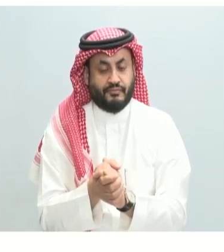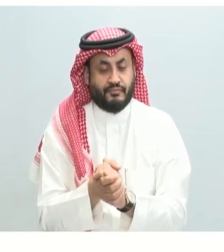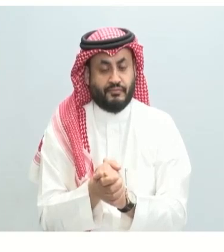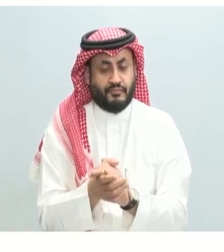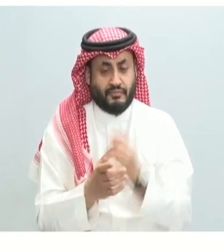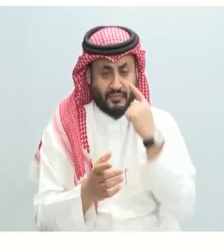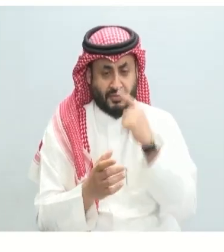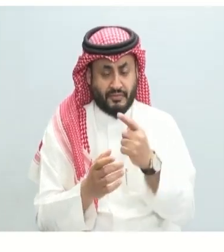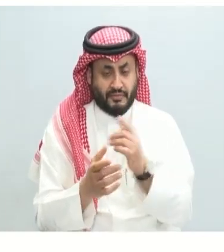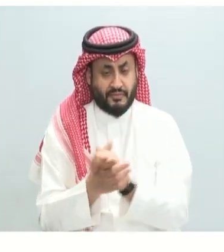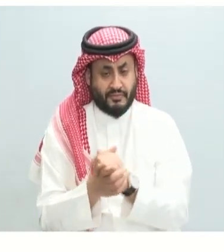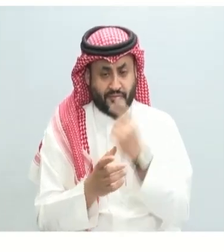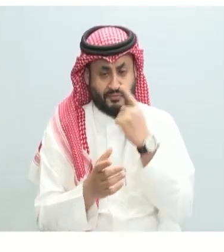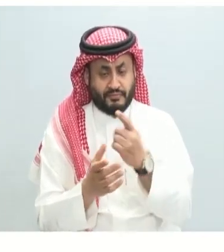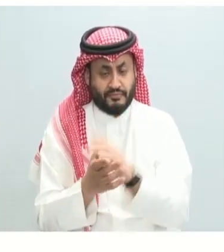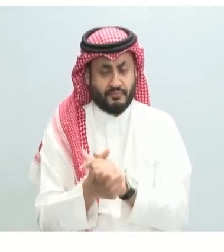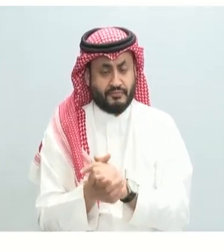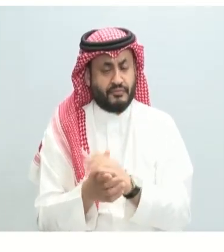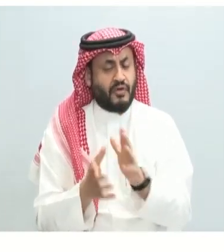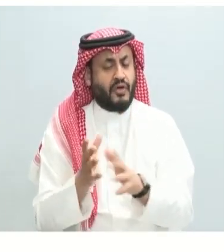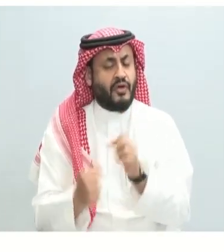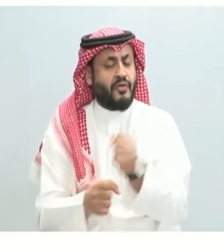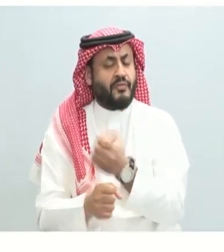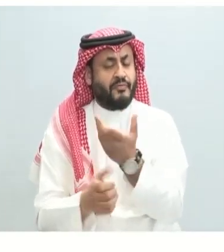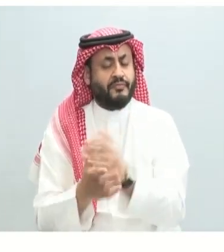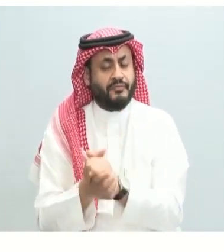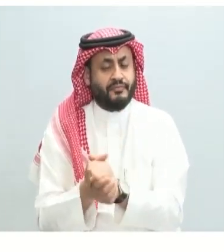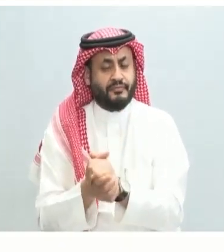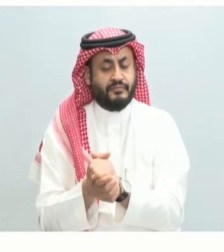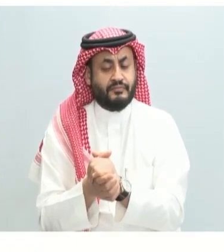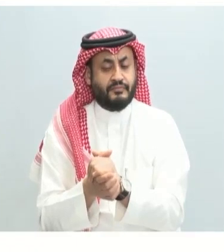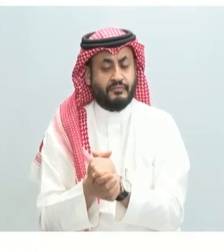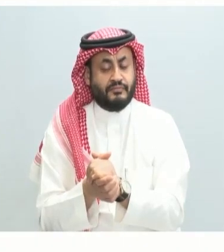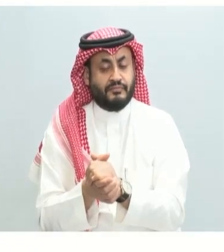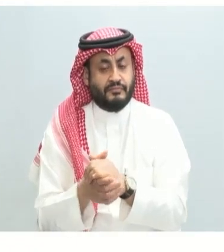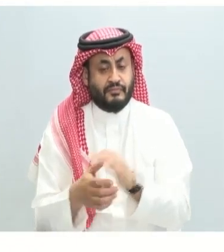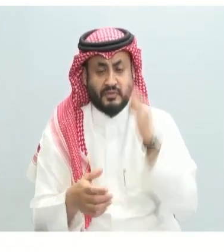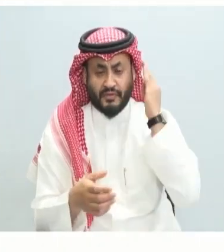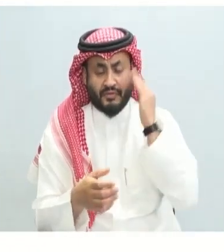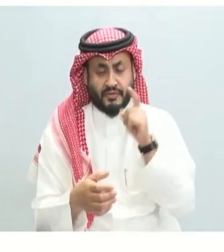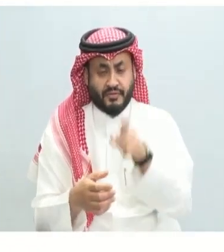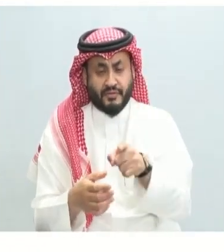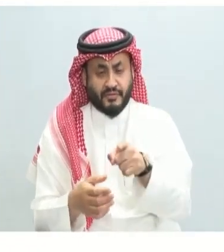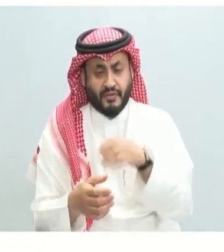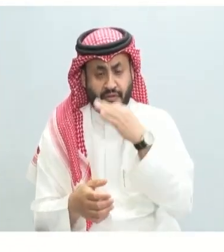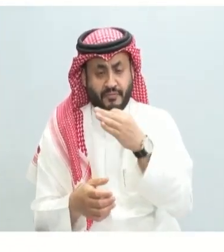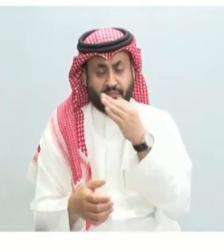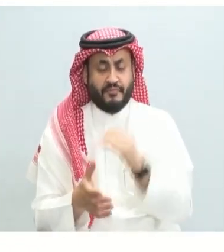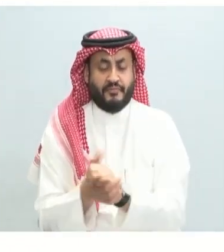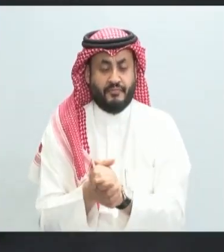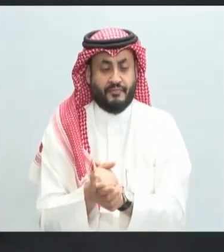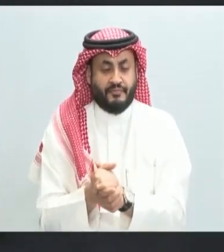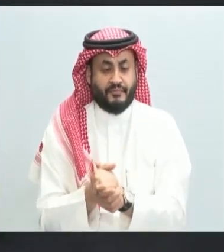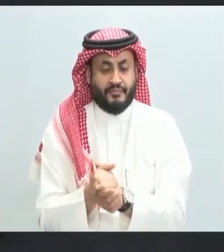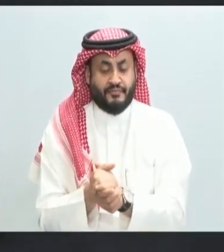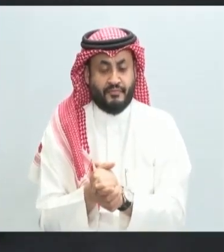page 14, as you can see, what we're going to do here is that we're going to listen, point, and say. So here